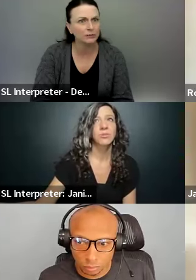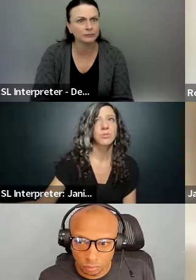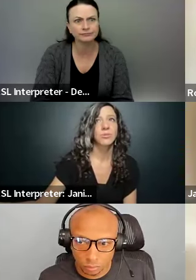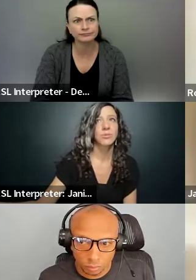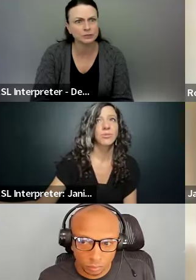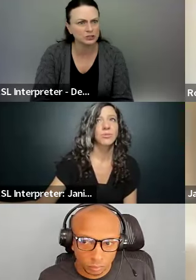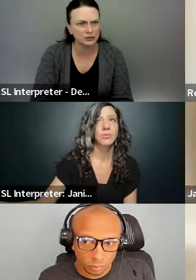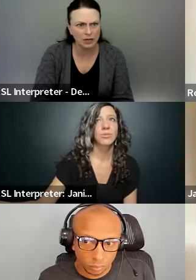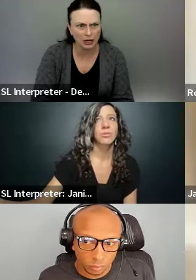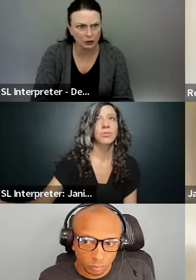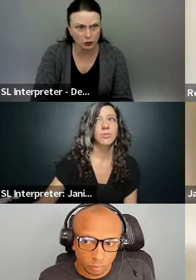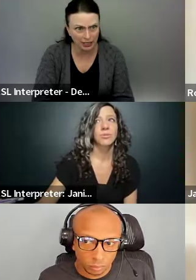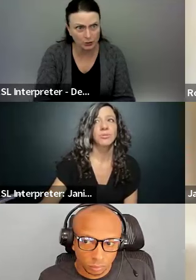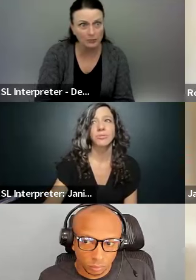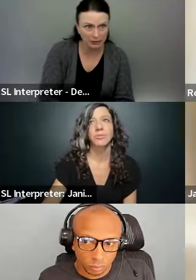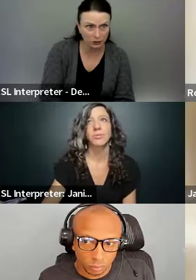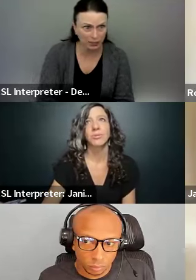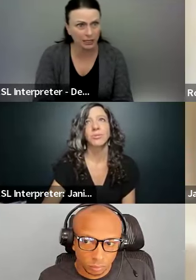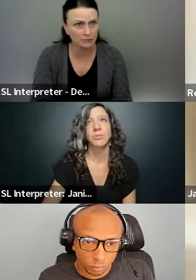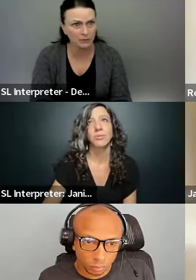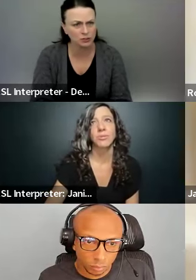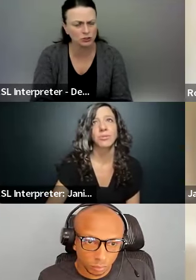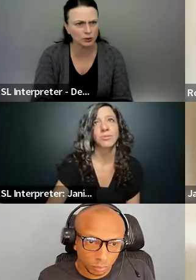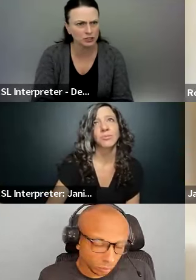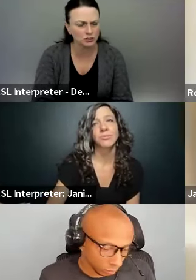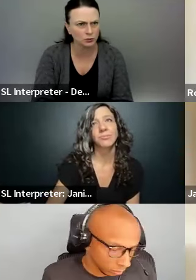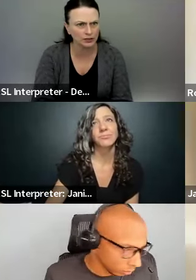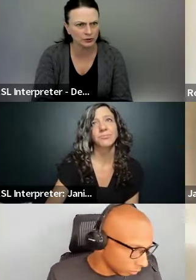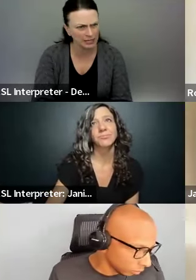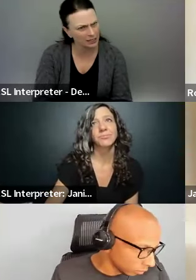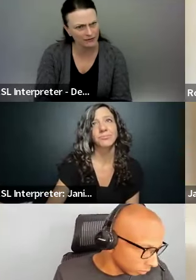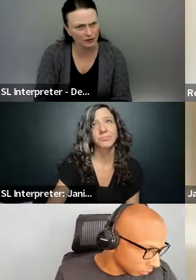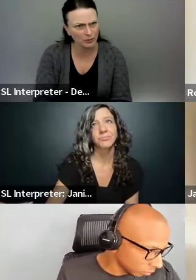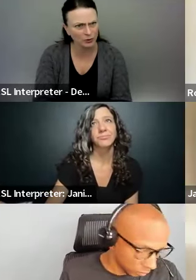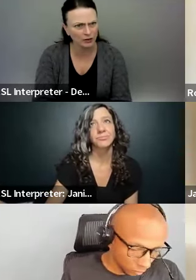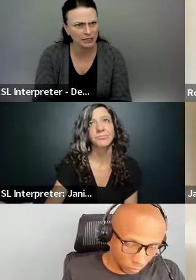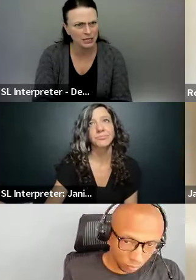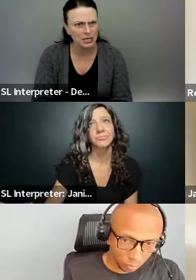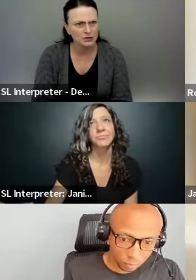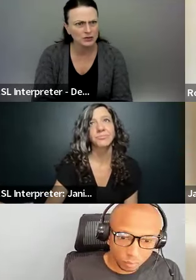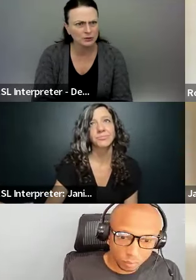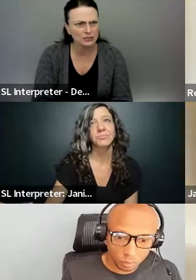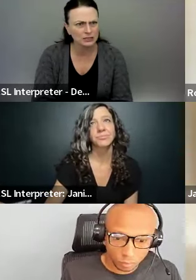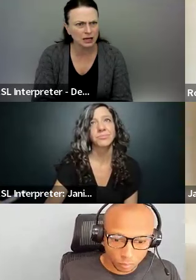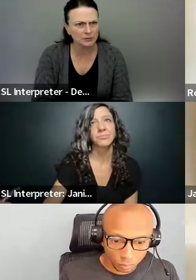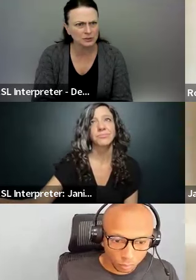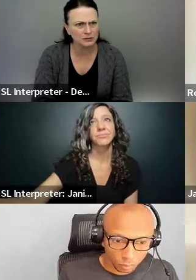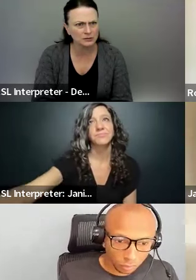Like from, you said you had been looking, and maybe in 2023, if I remember correctly, there